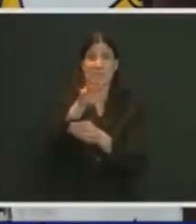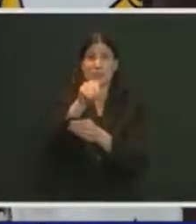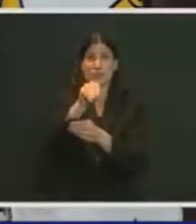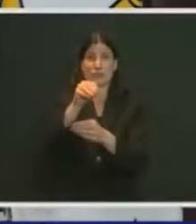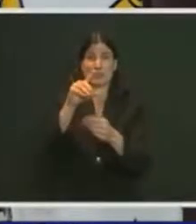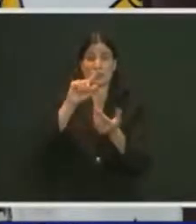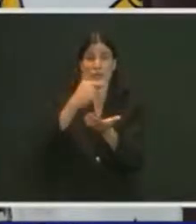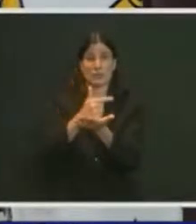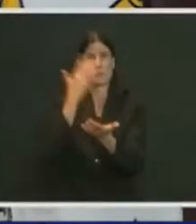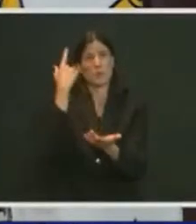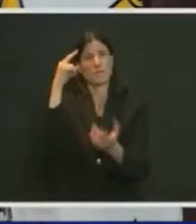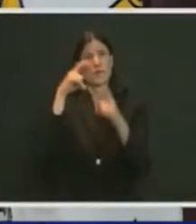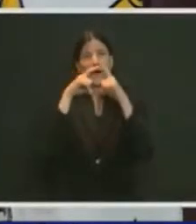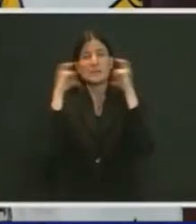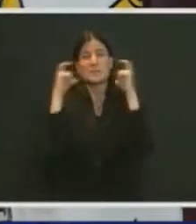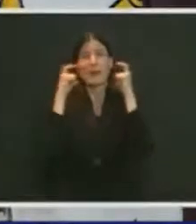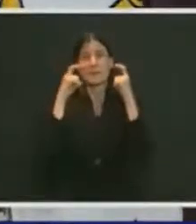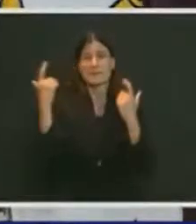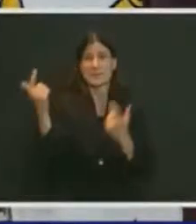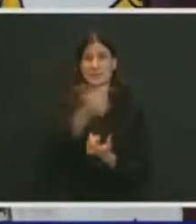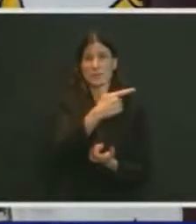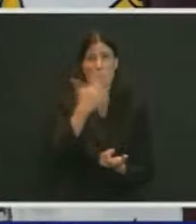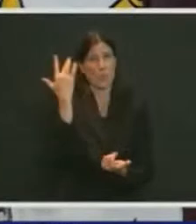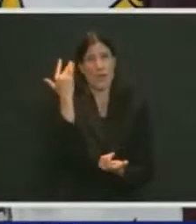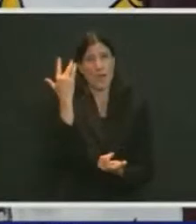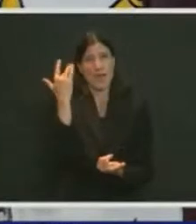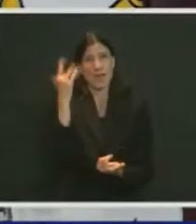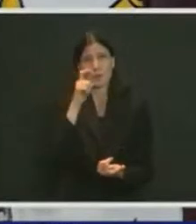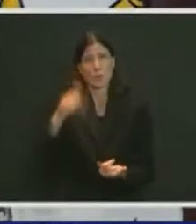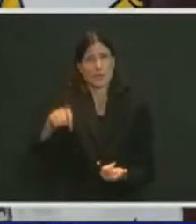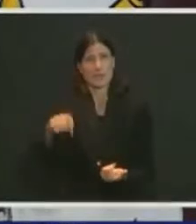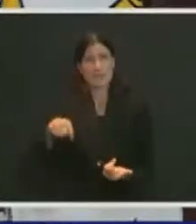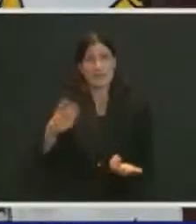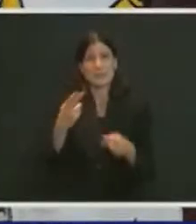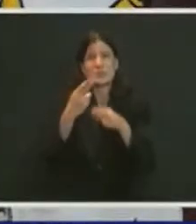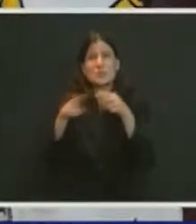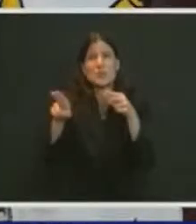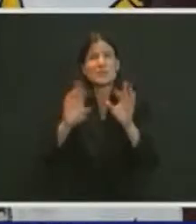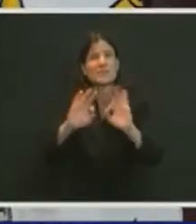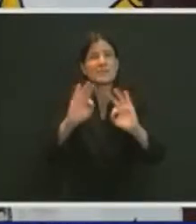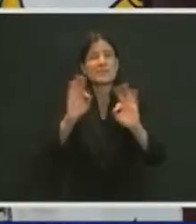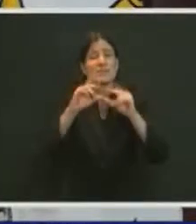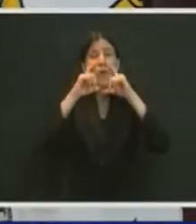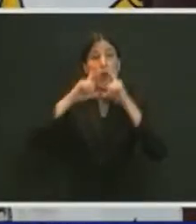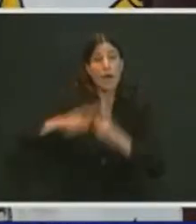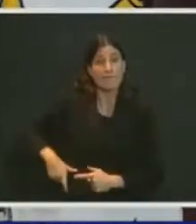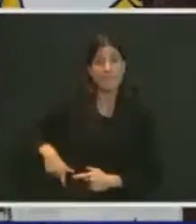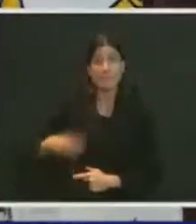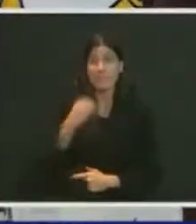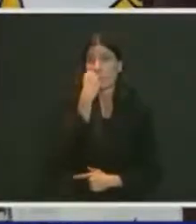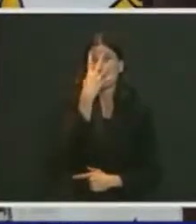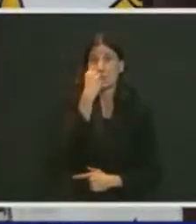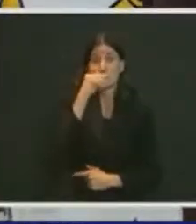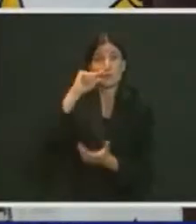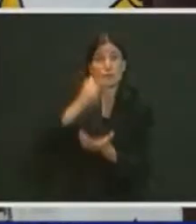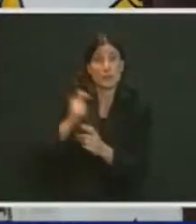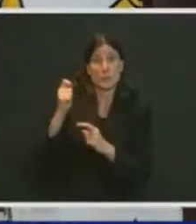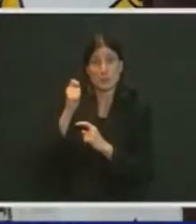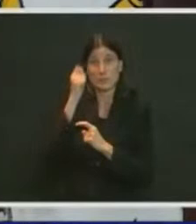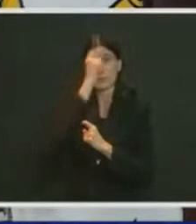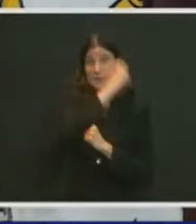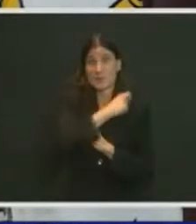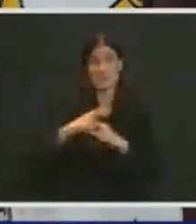idea, that you couldn't at least take it off for a quick picture and move along? And this is affecting You're making thousands a of kids reasonable across- point. So let me say